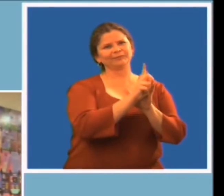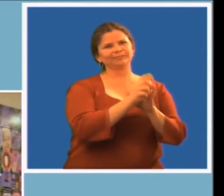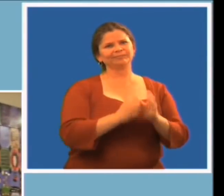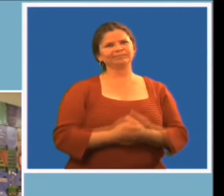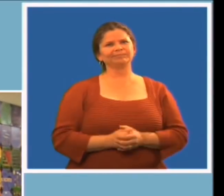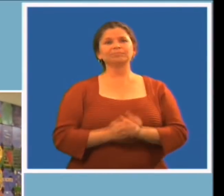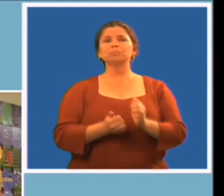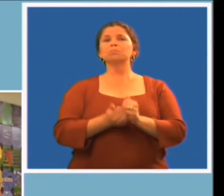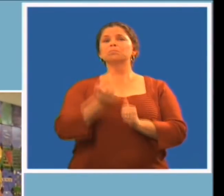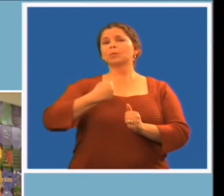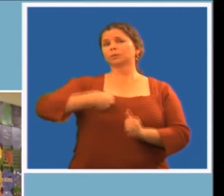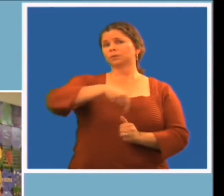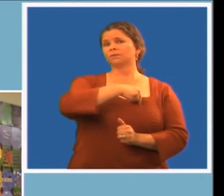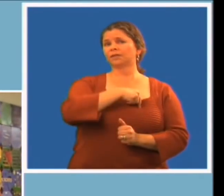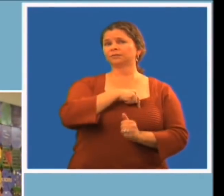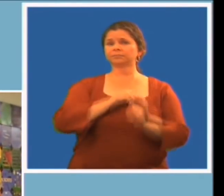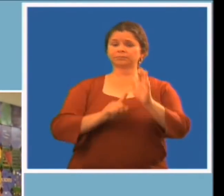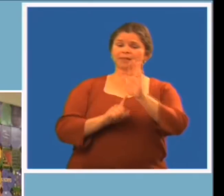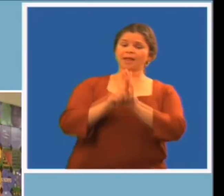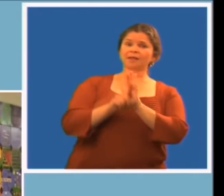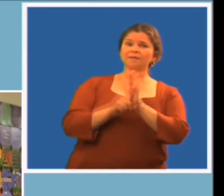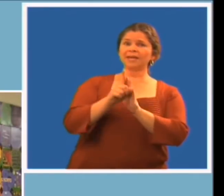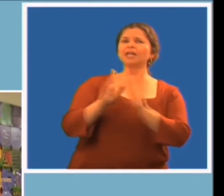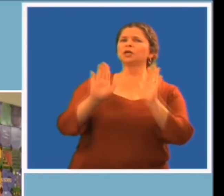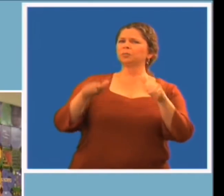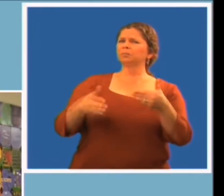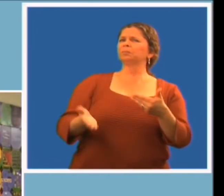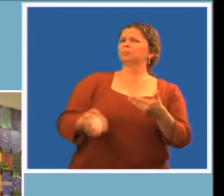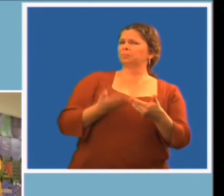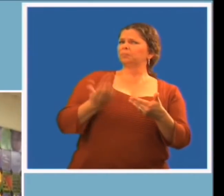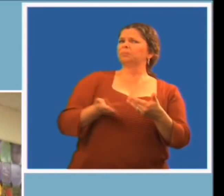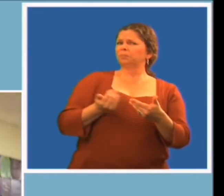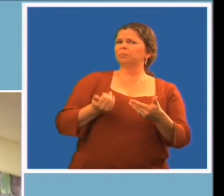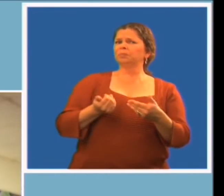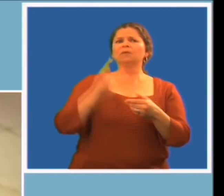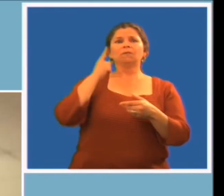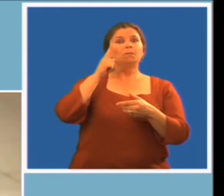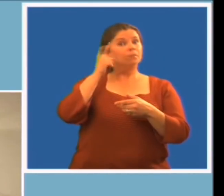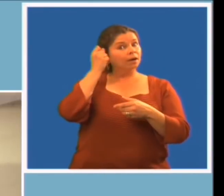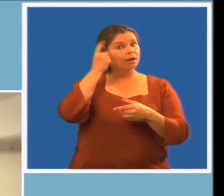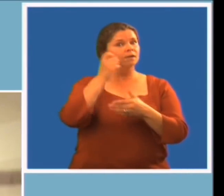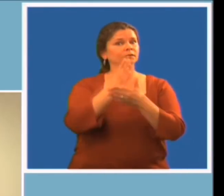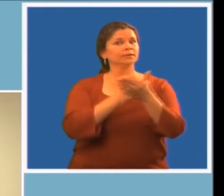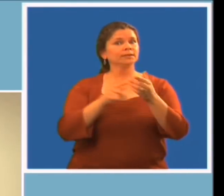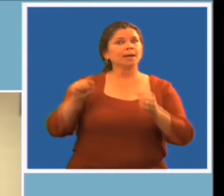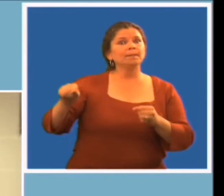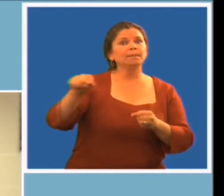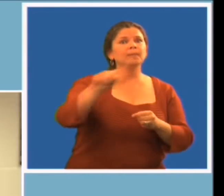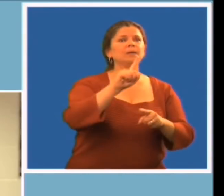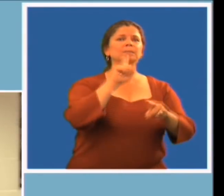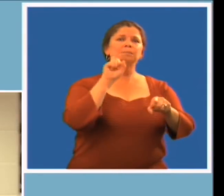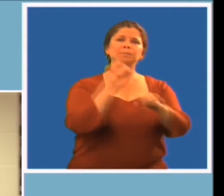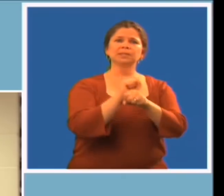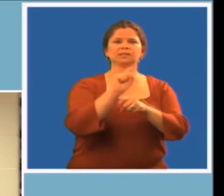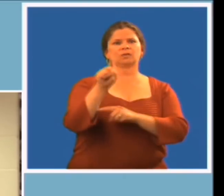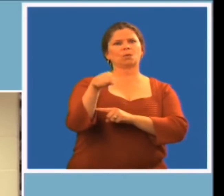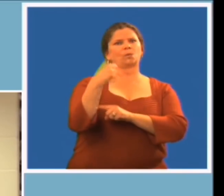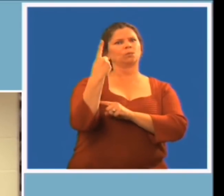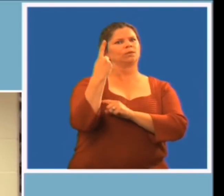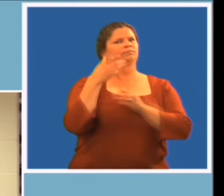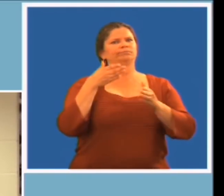For most of us, an elevator is a convenience, but for some, it is the only way to access parts of a